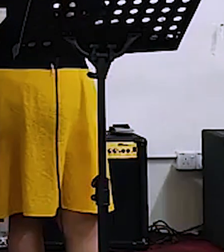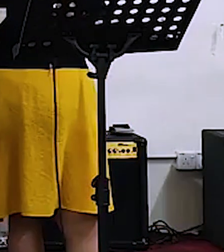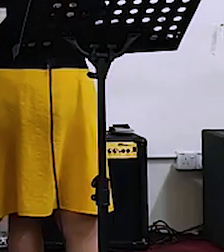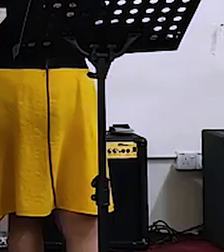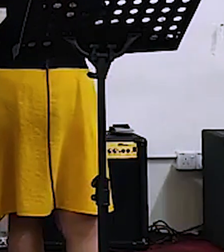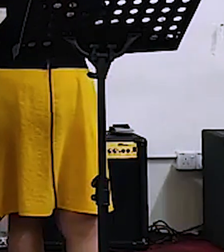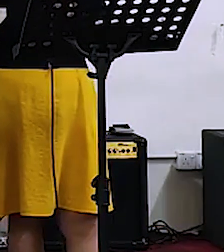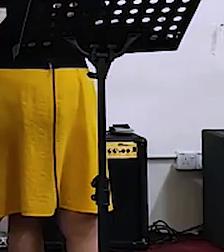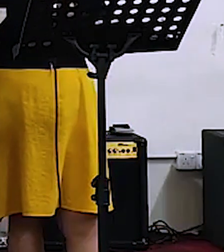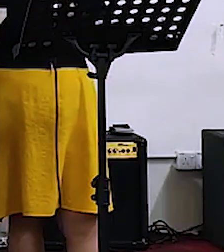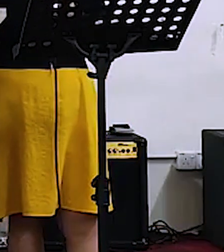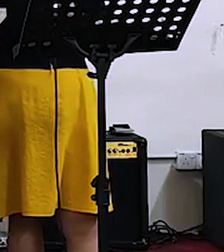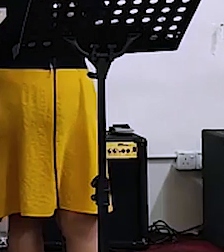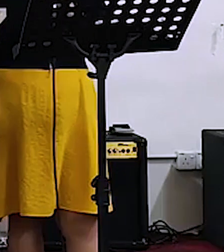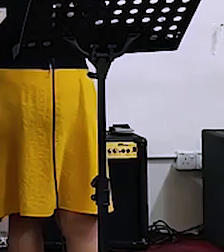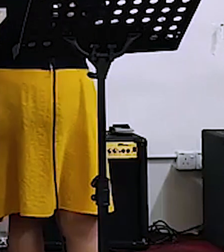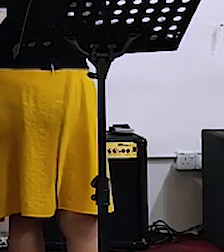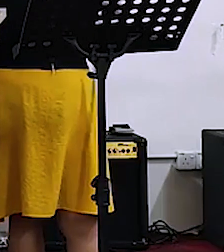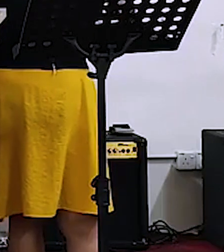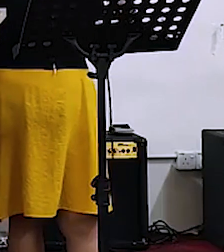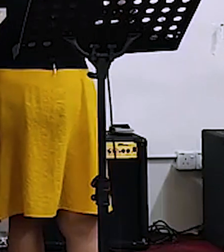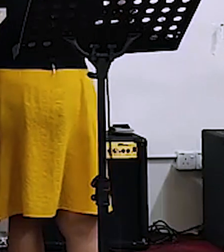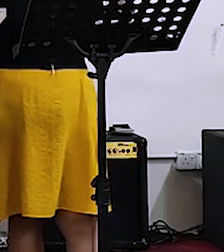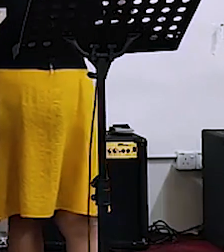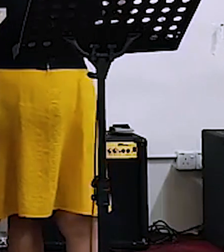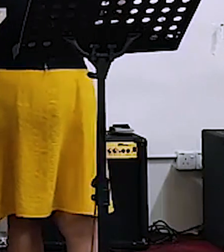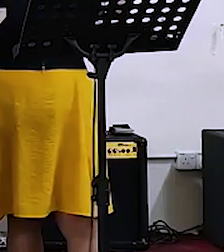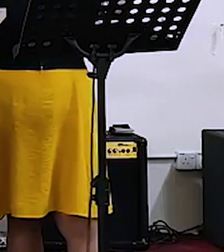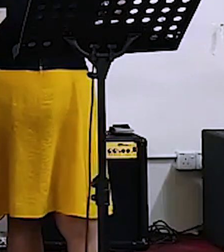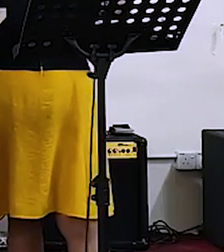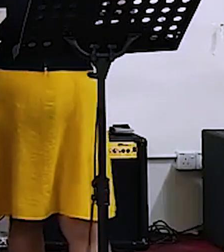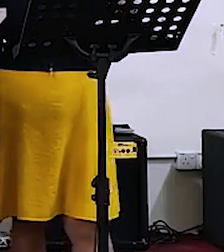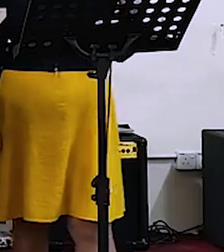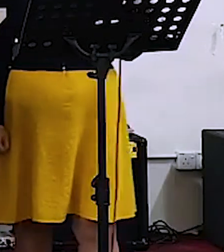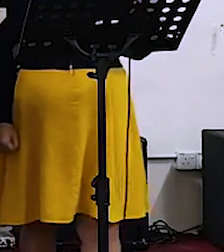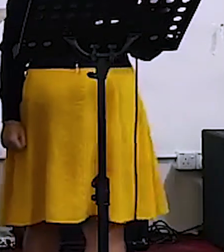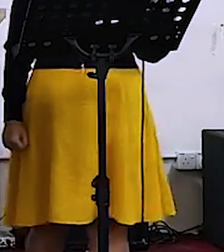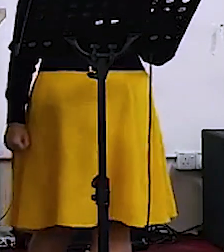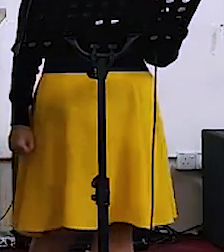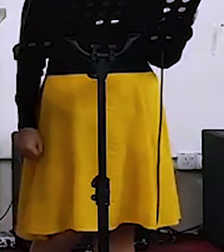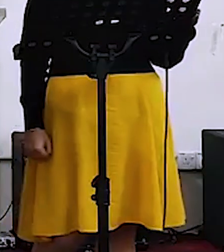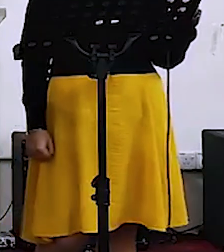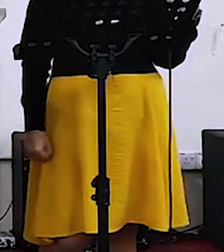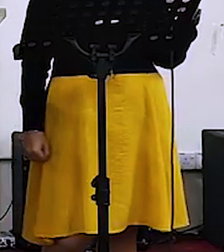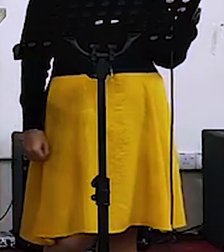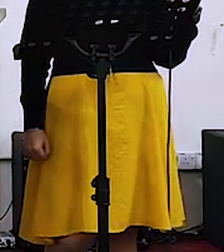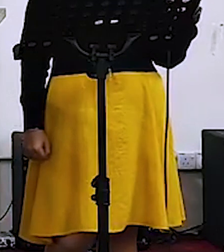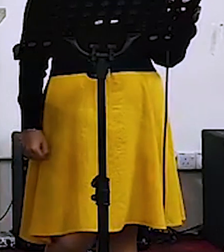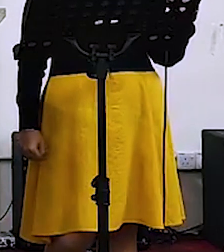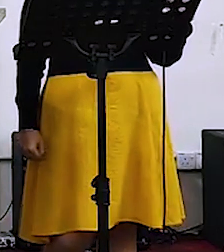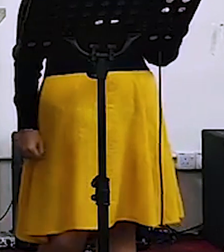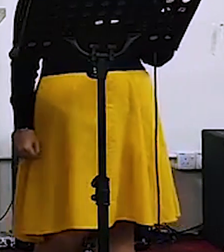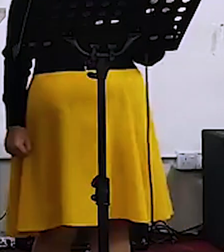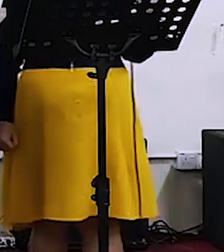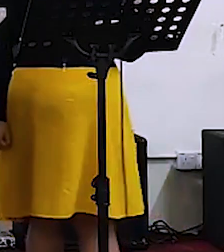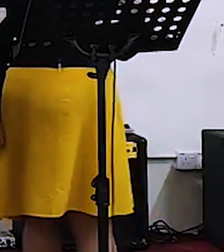as our Father, you know, if you have not accepted Him as your Father, you are His creation. He is your Creator. That's precious, but it's more